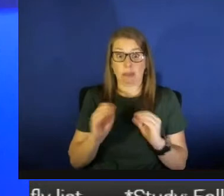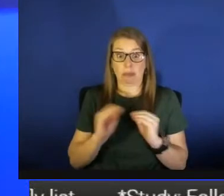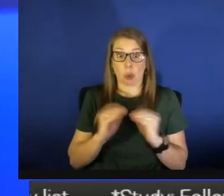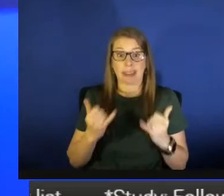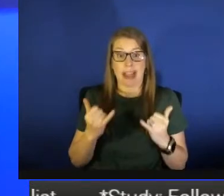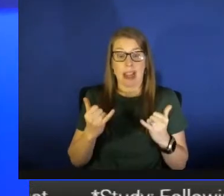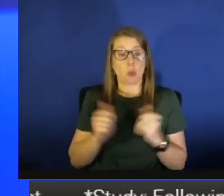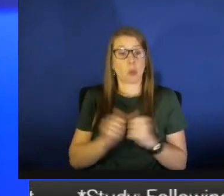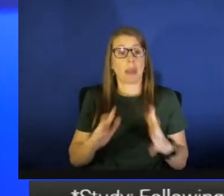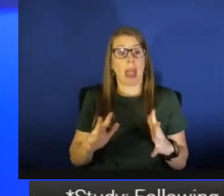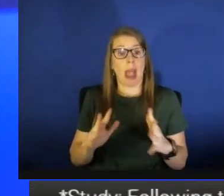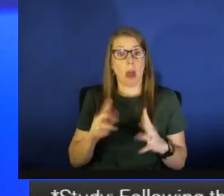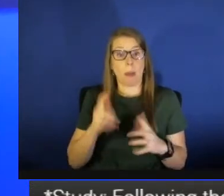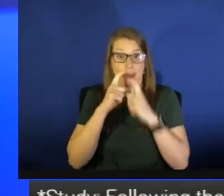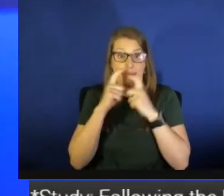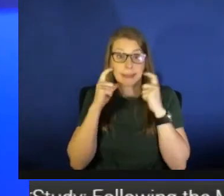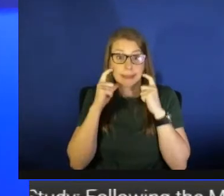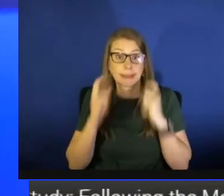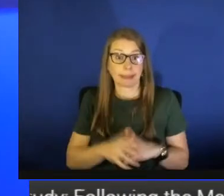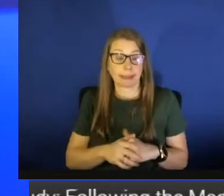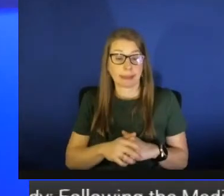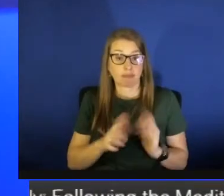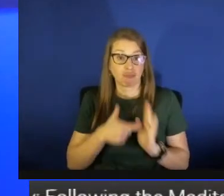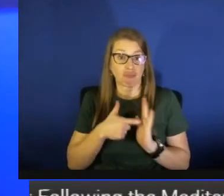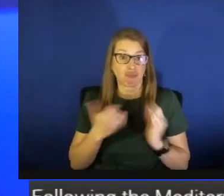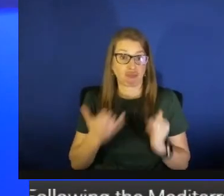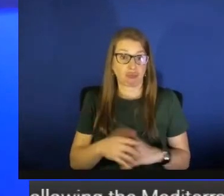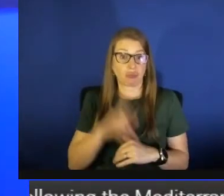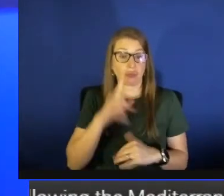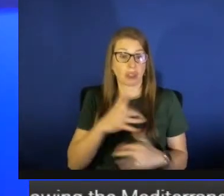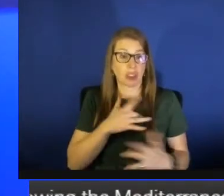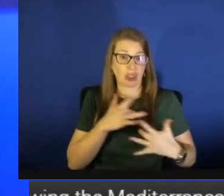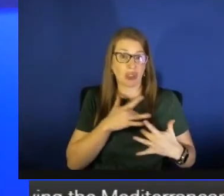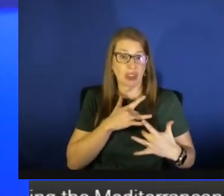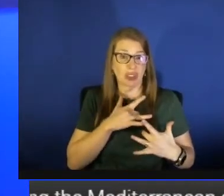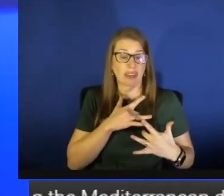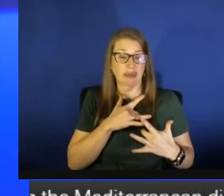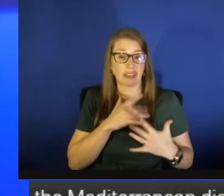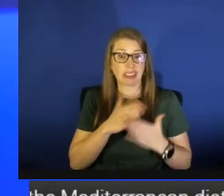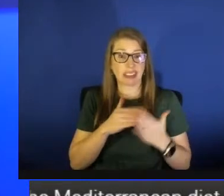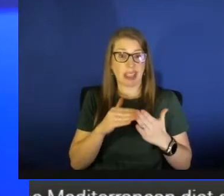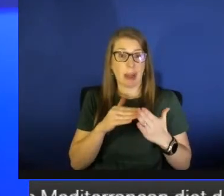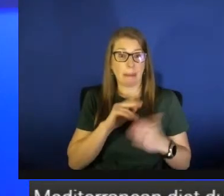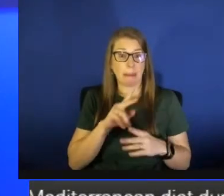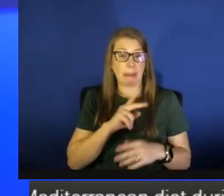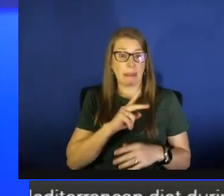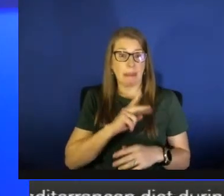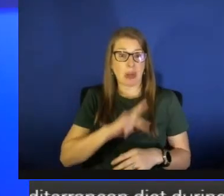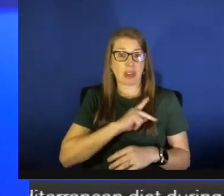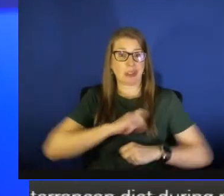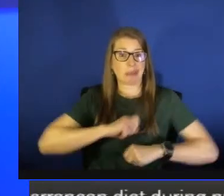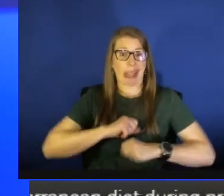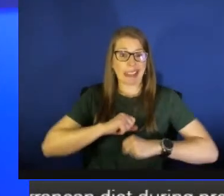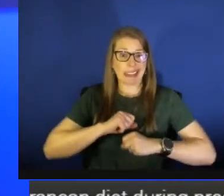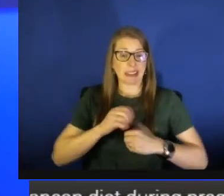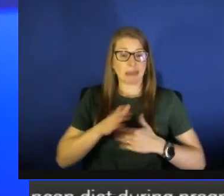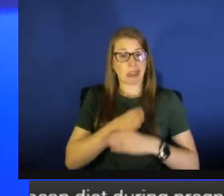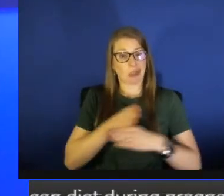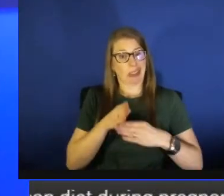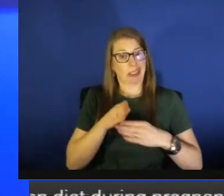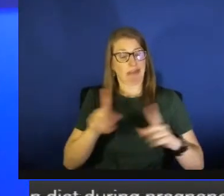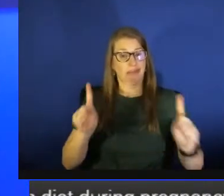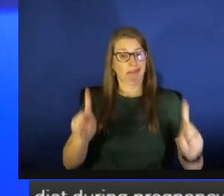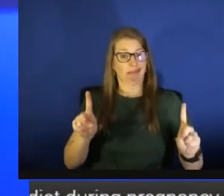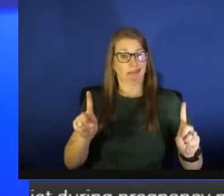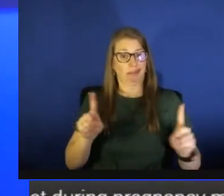without masks being required now, I think there's still a concern about keeping some personal space between everyone. So some of that stuff's going to stay, I think. It's funny.